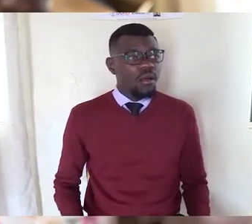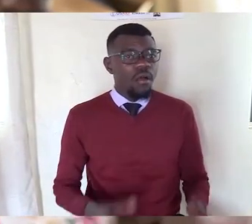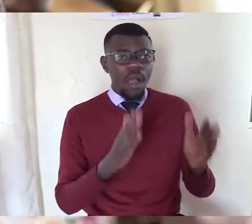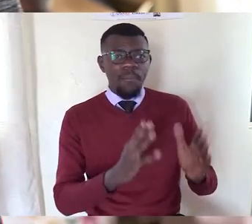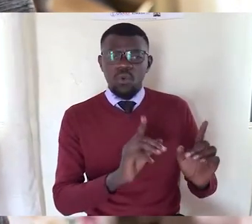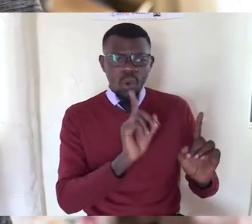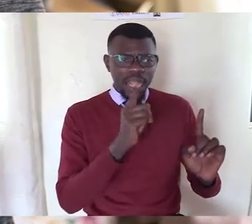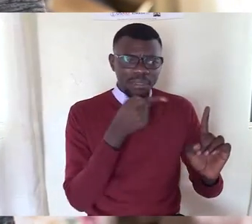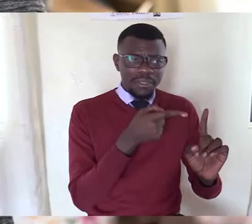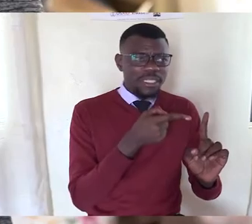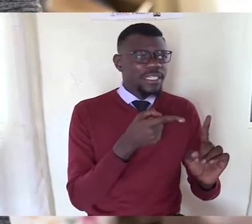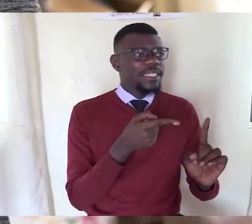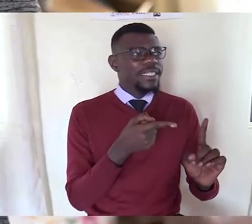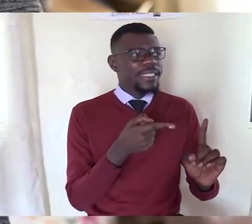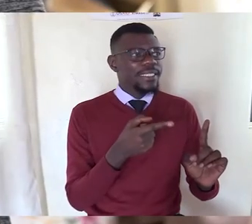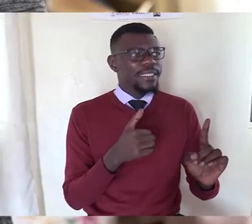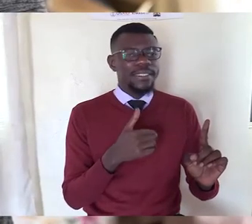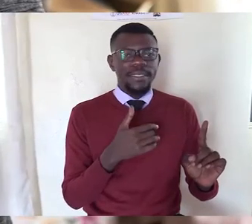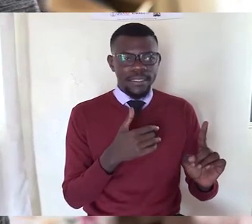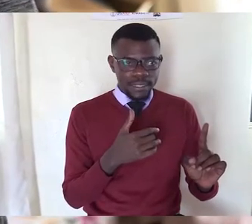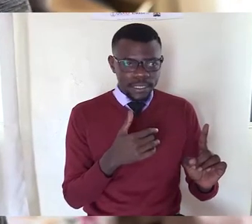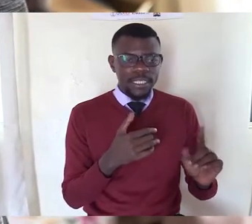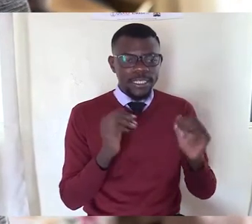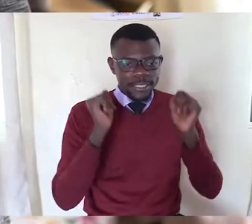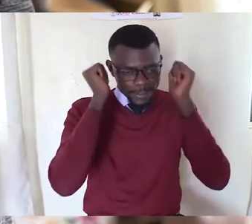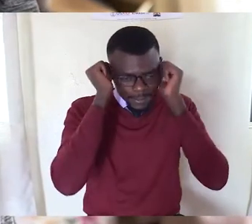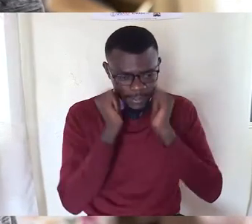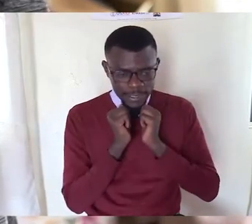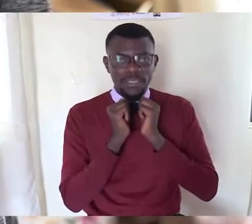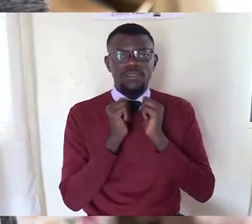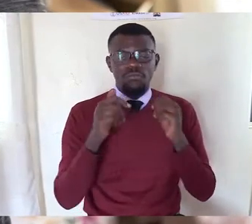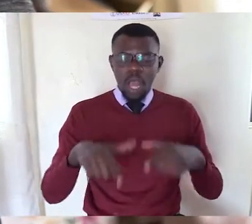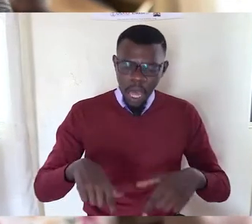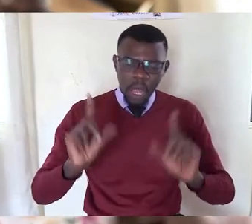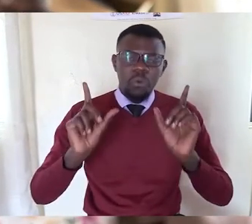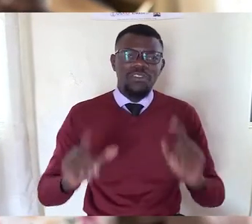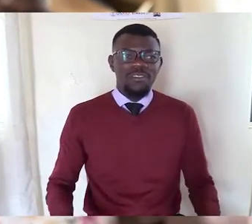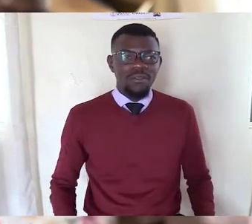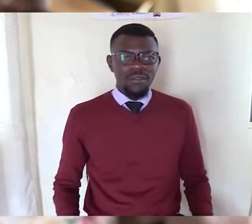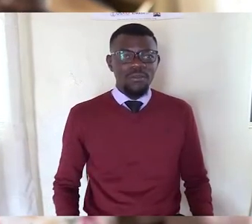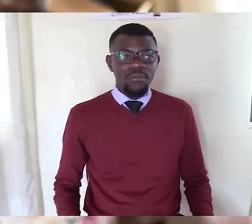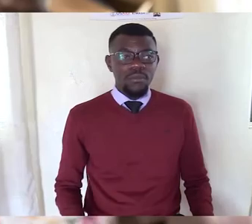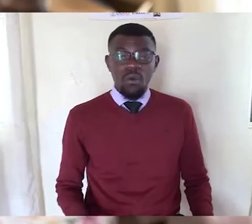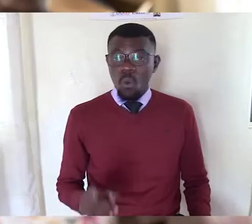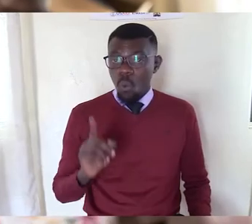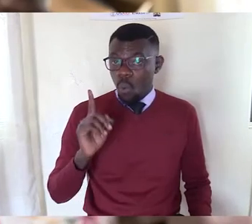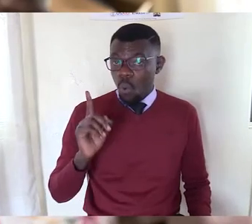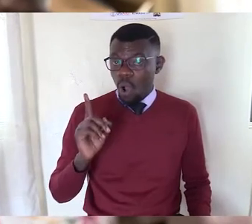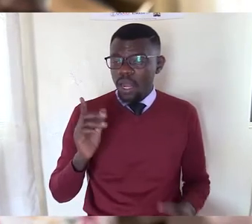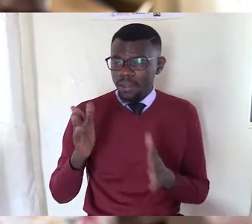in particular who mentioned that the perpetrator used a condom. In fact, one of the perpetrators,